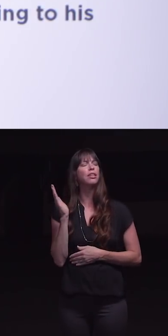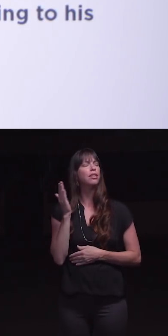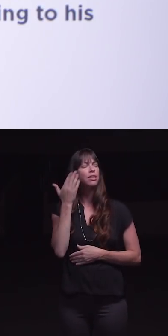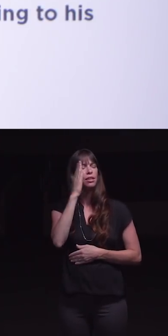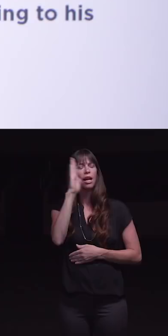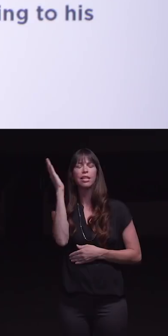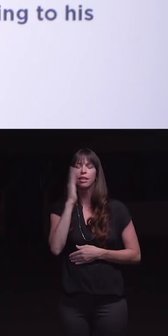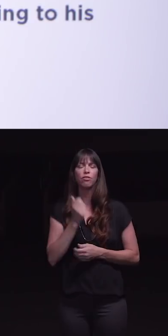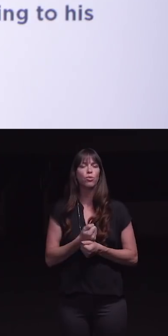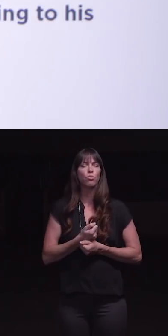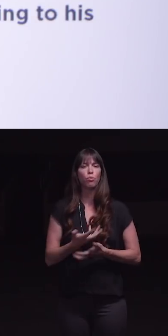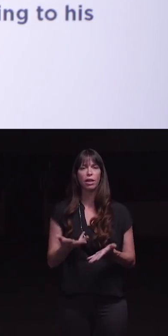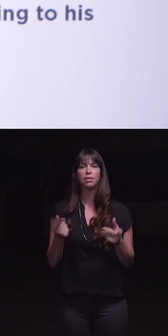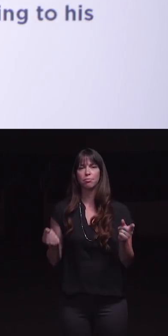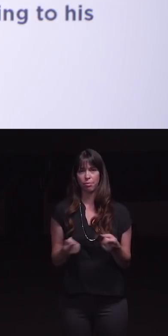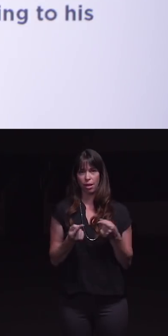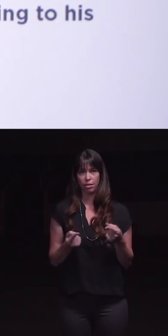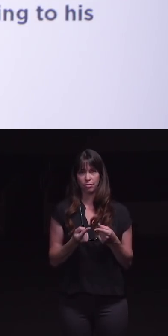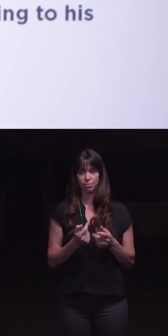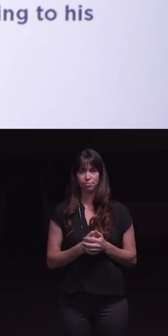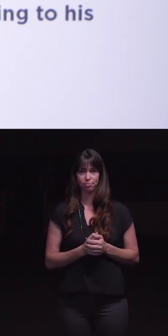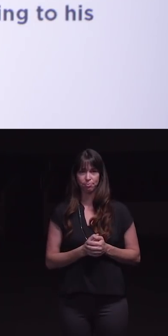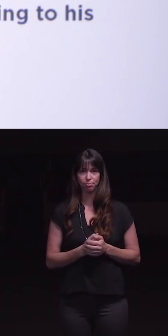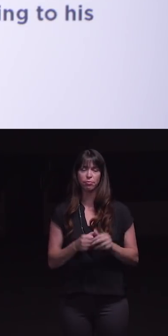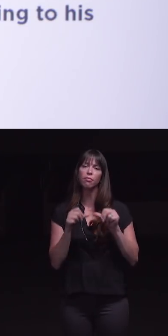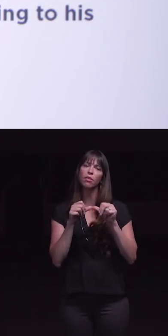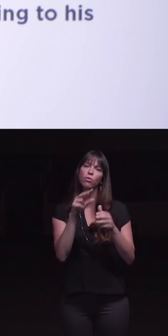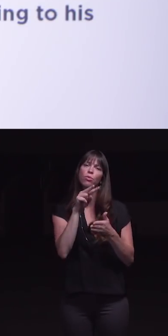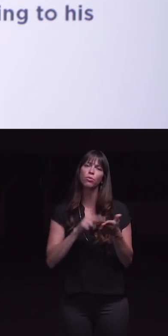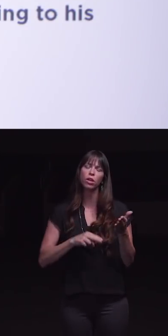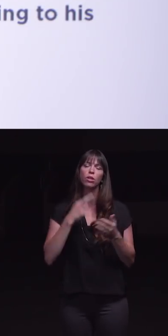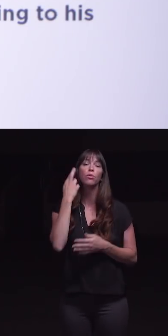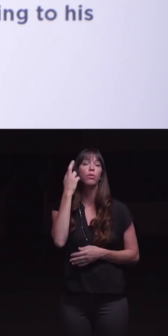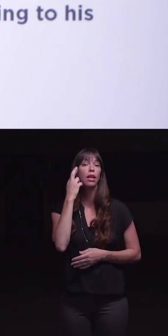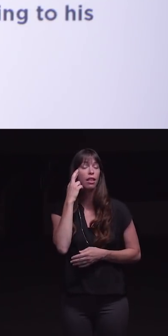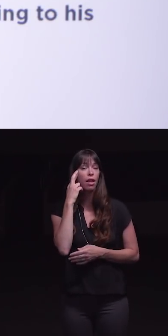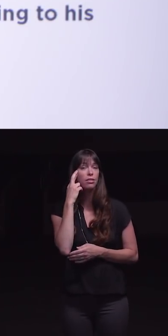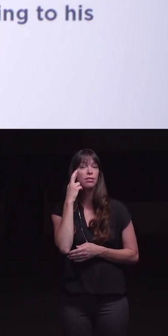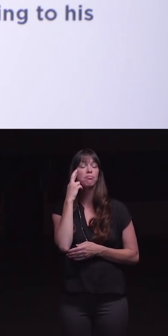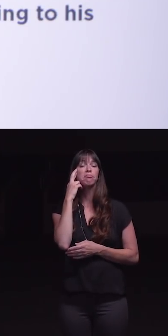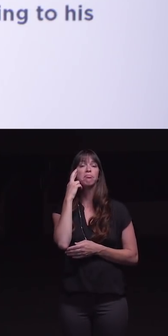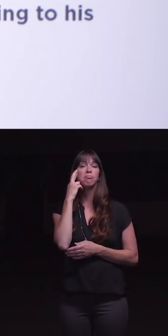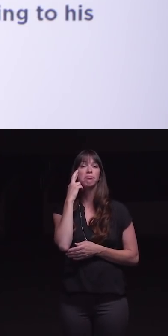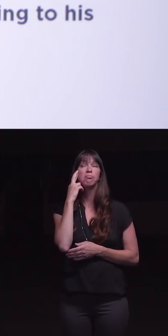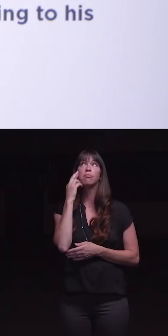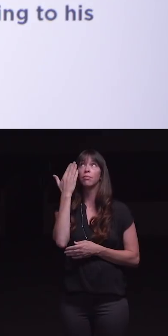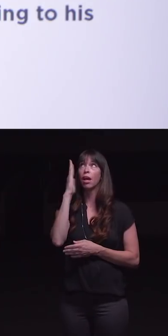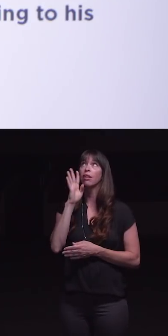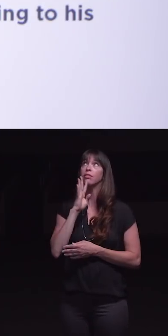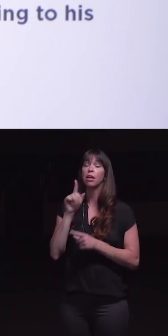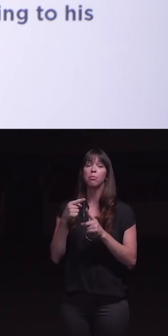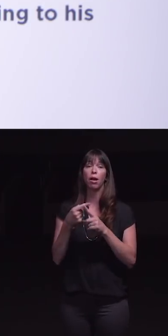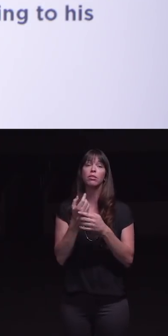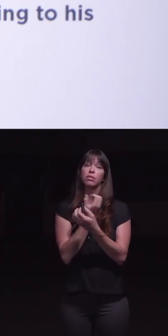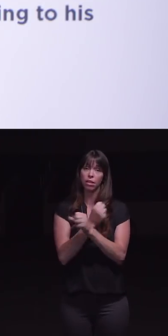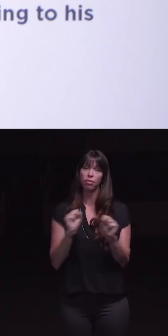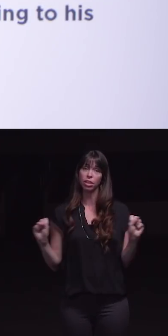pain. And if you read the next couple of verses, you realize what he's talking about ultimately is your